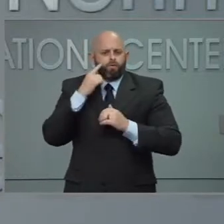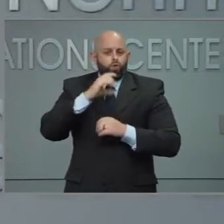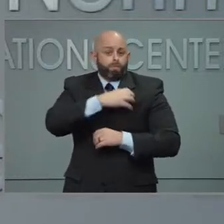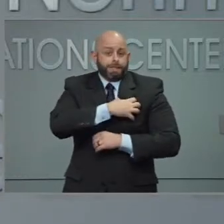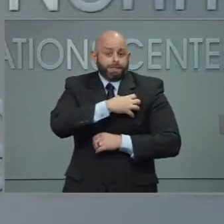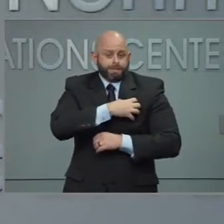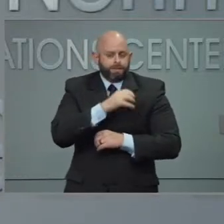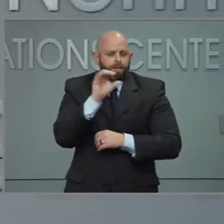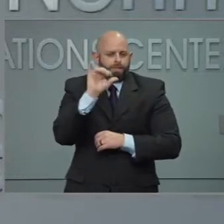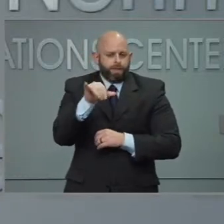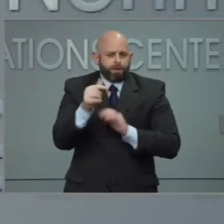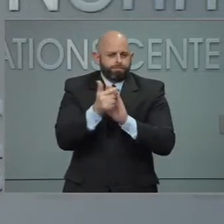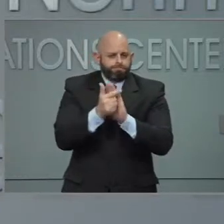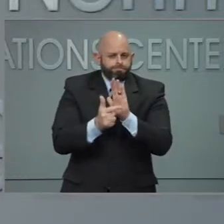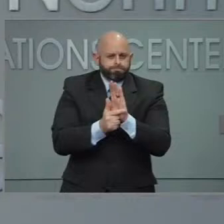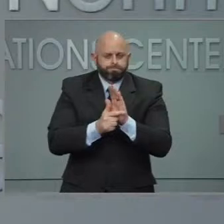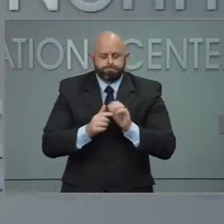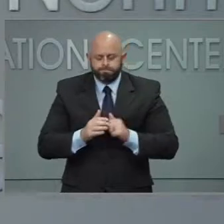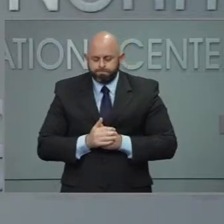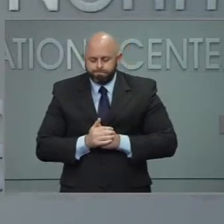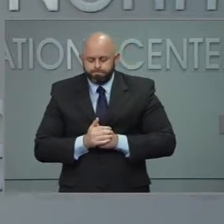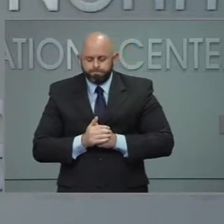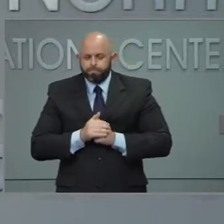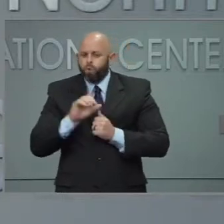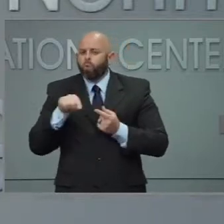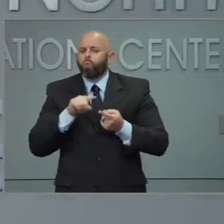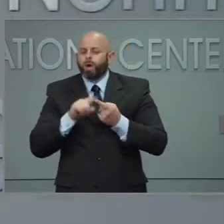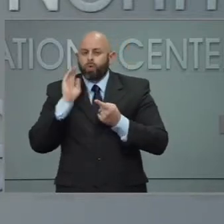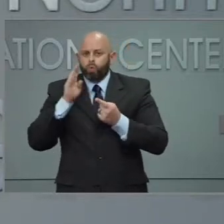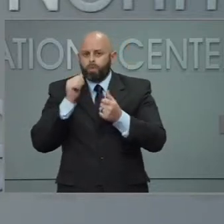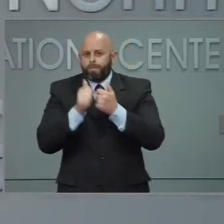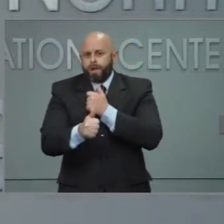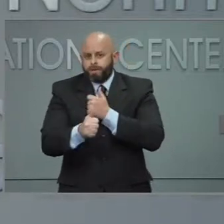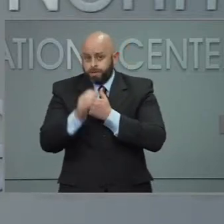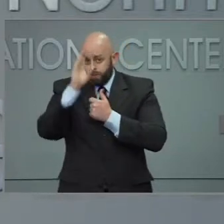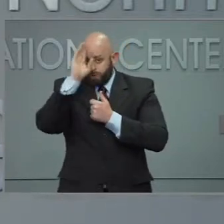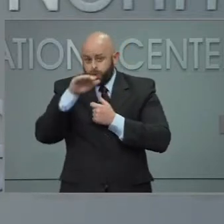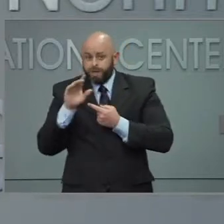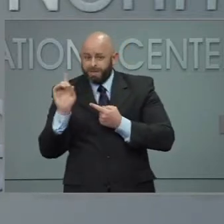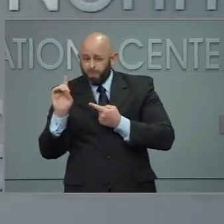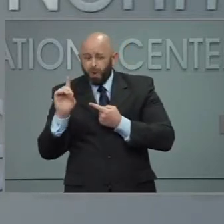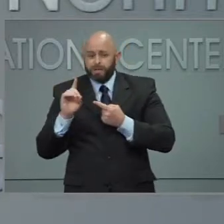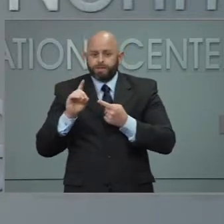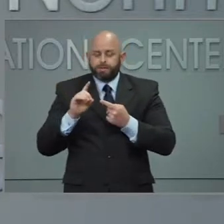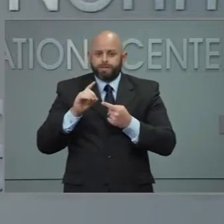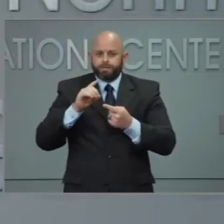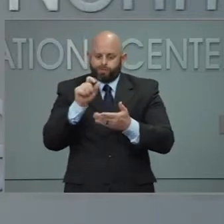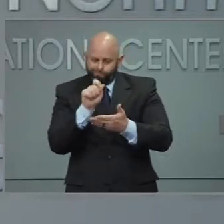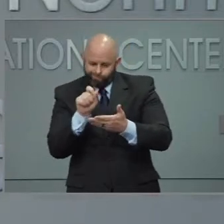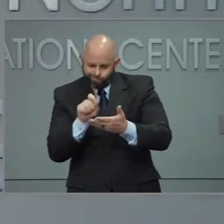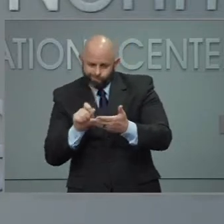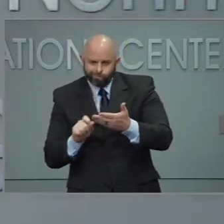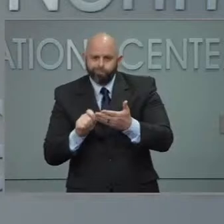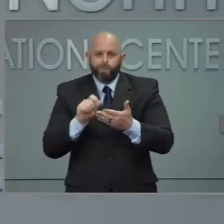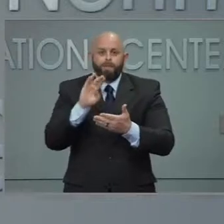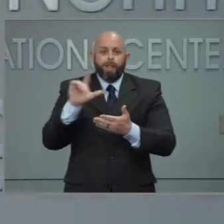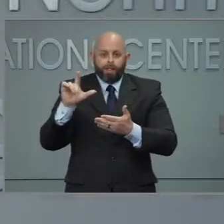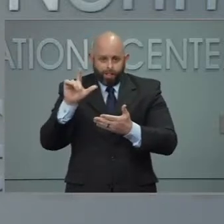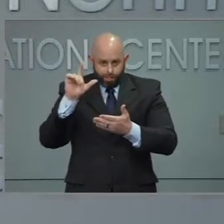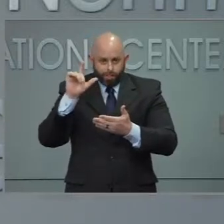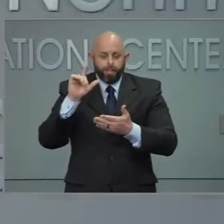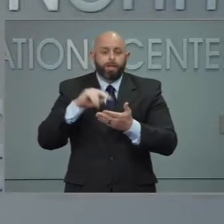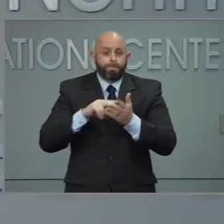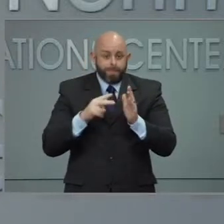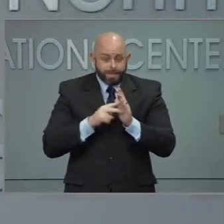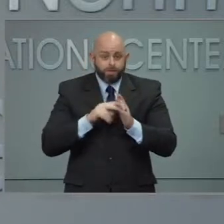public. Do you think it needs to be on any particular timeline? There's a bill that Democrats are supporting here that would make those records public in 48 hours.